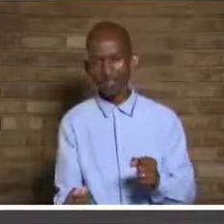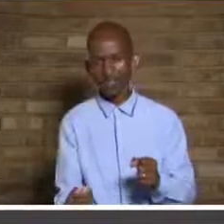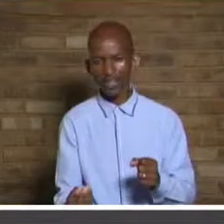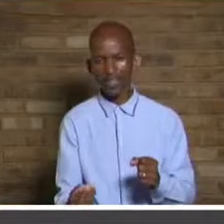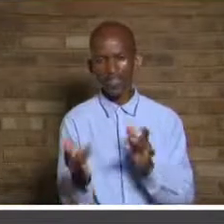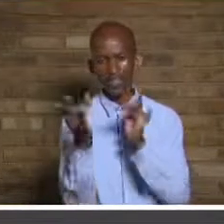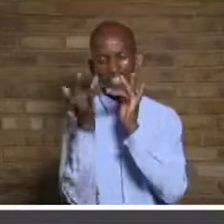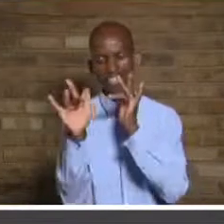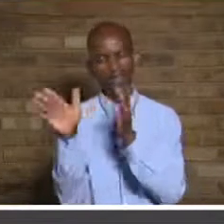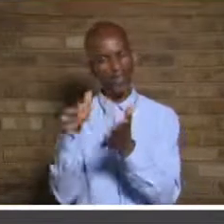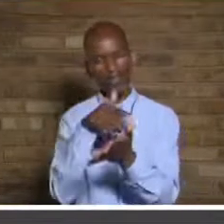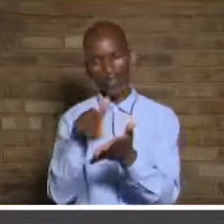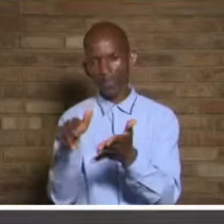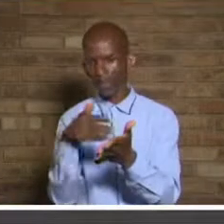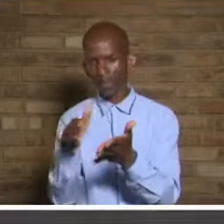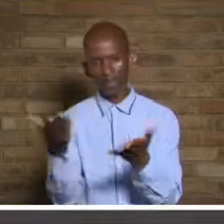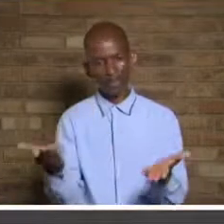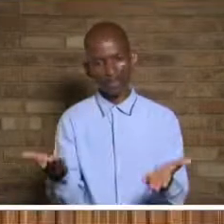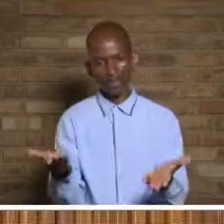internet, and we didn't have